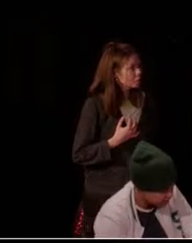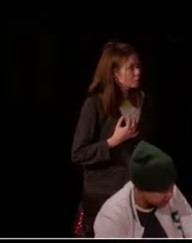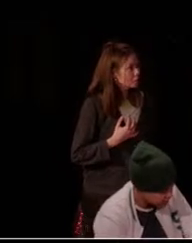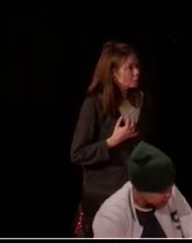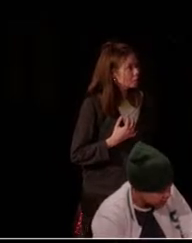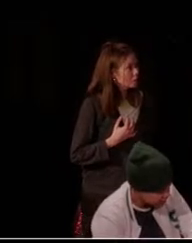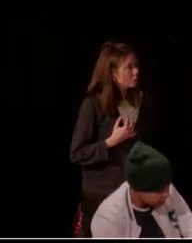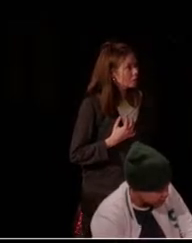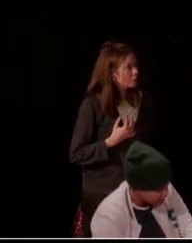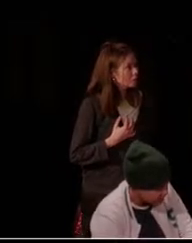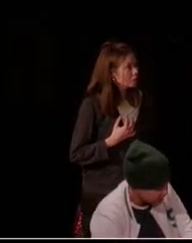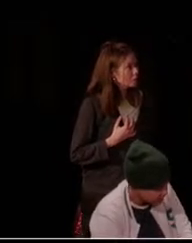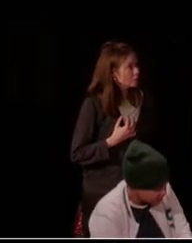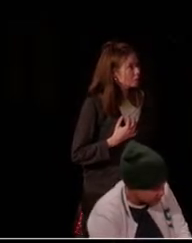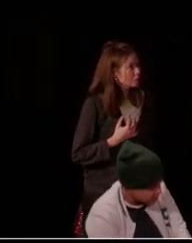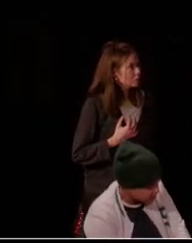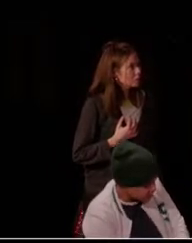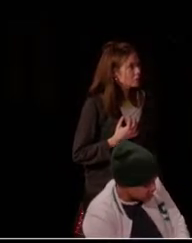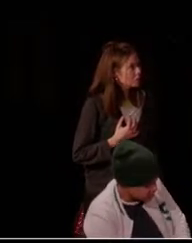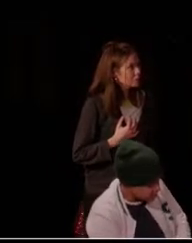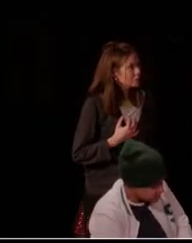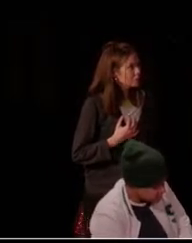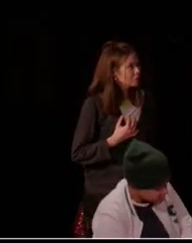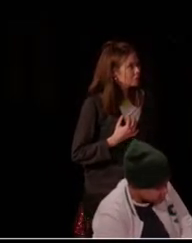Polixenes blameless.